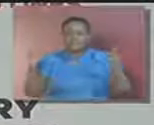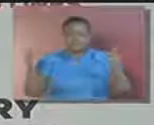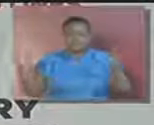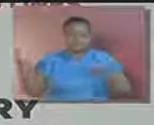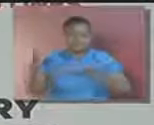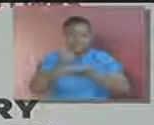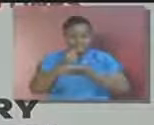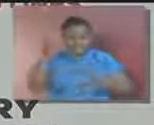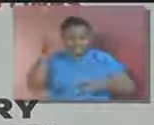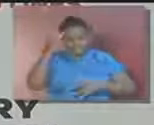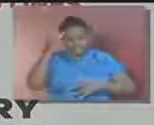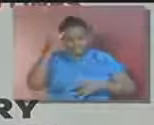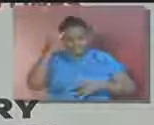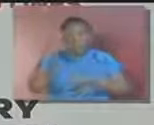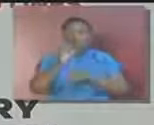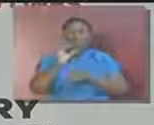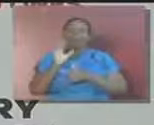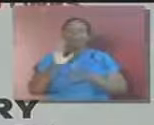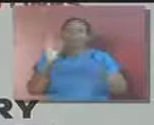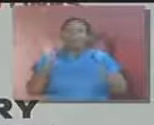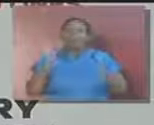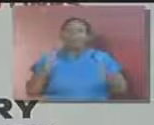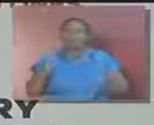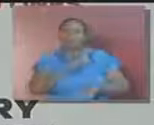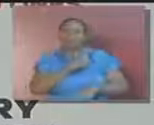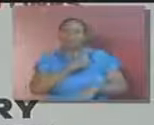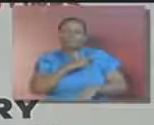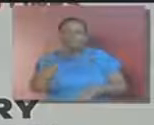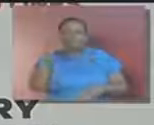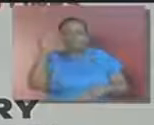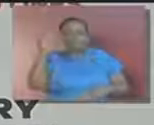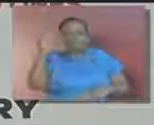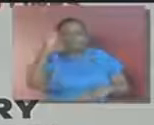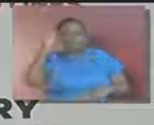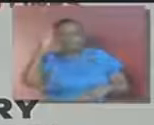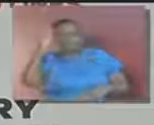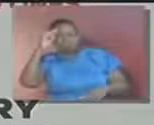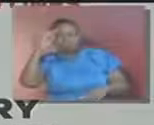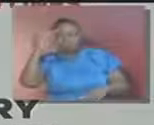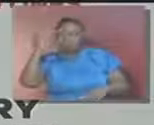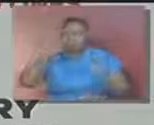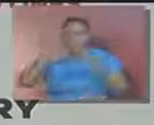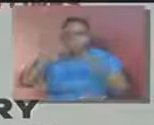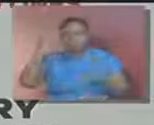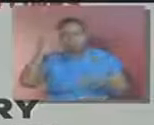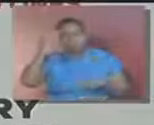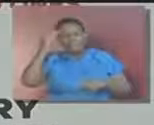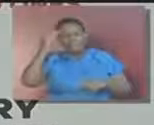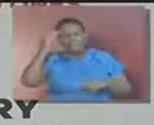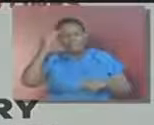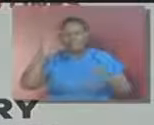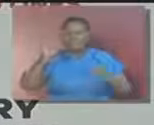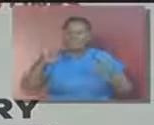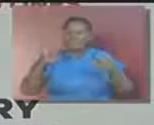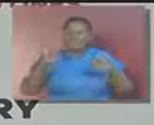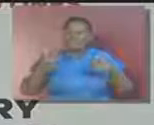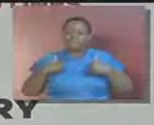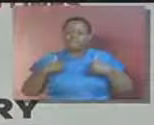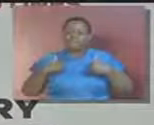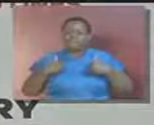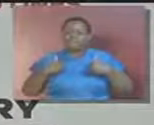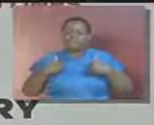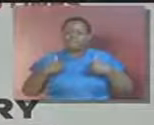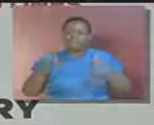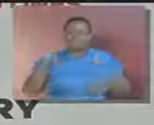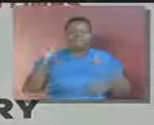policy positions from Australia, Canada, United Kingdom, United States. We are looking at it. On the issue of the homes, again, I